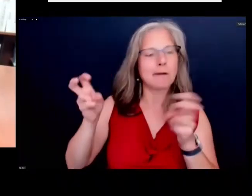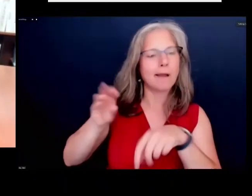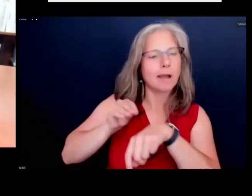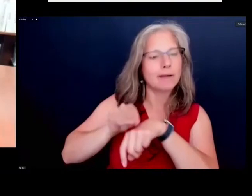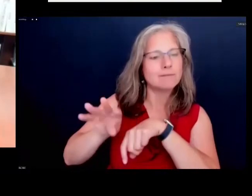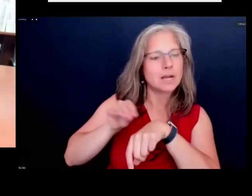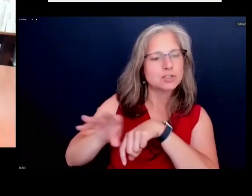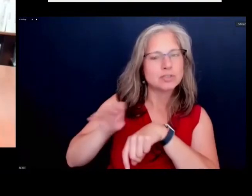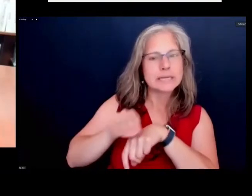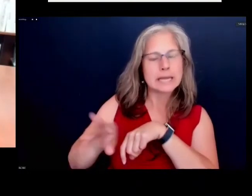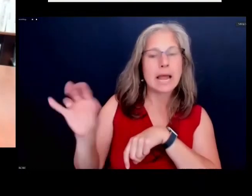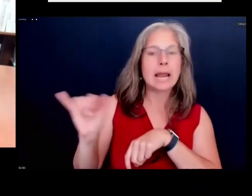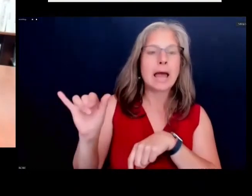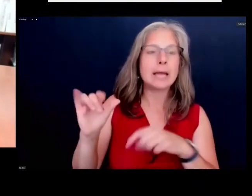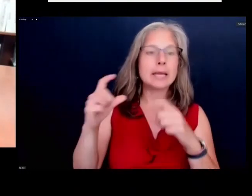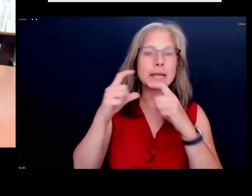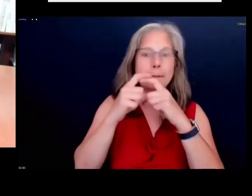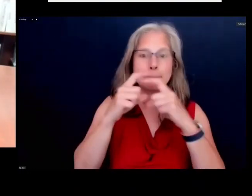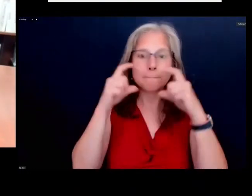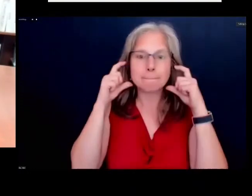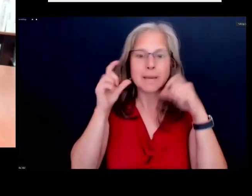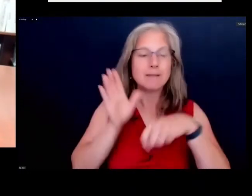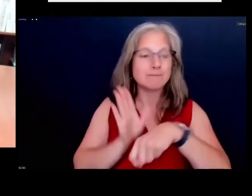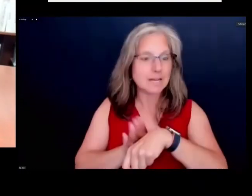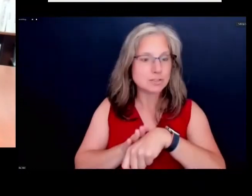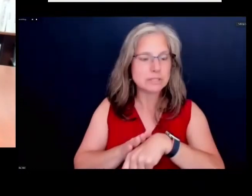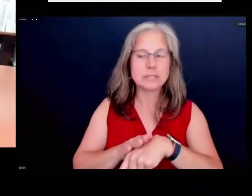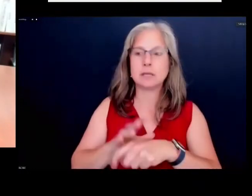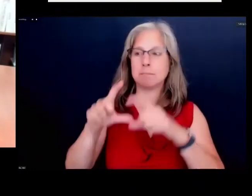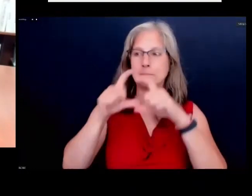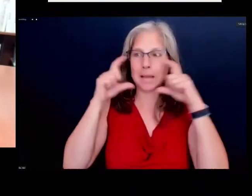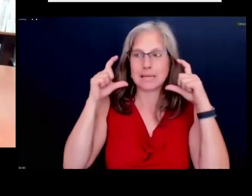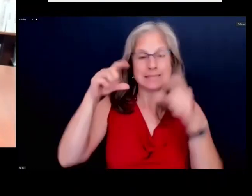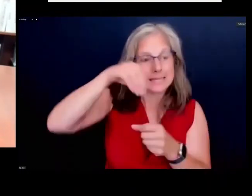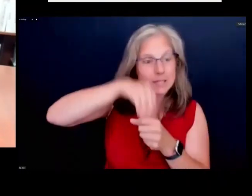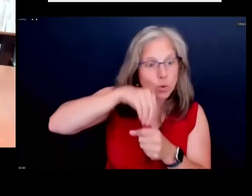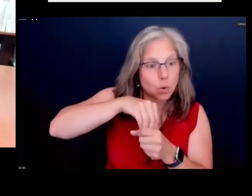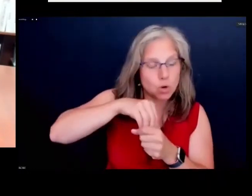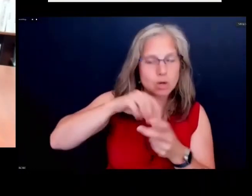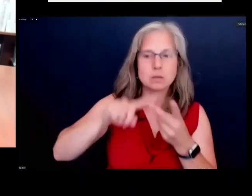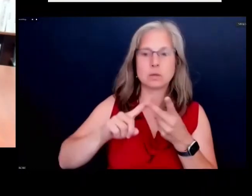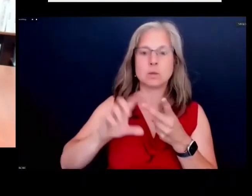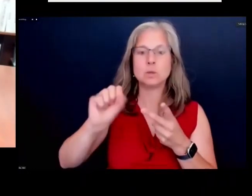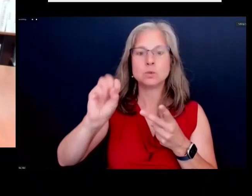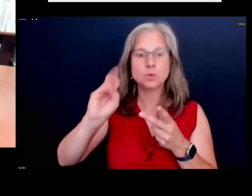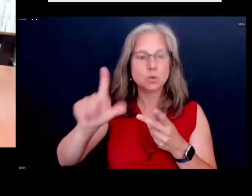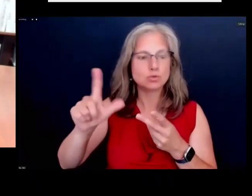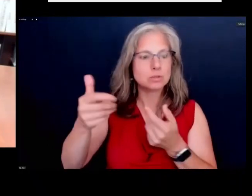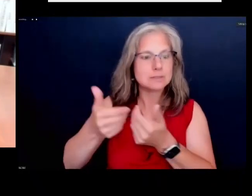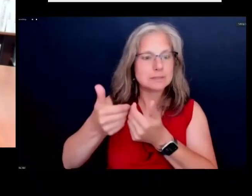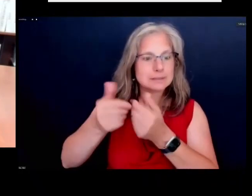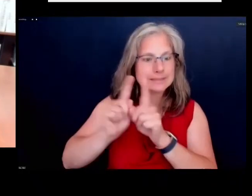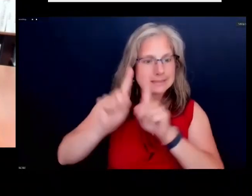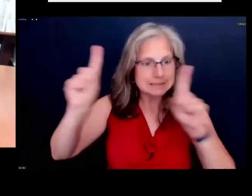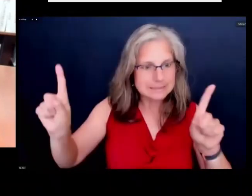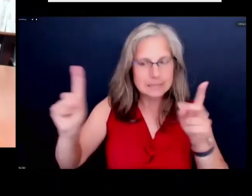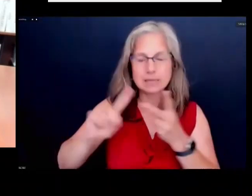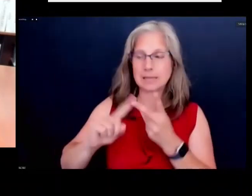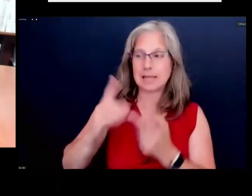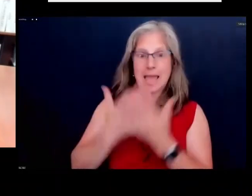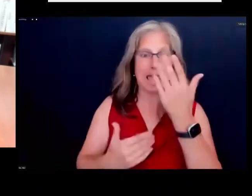advisories such as masking indoors, avoiding crowds, social distancing, hand